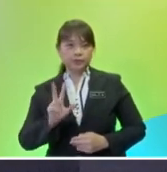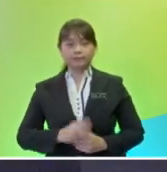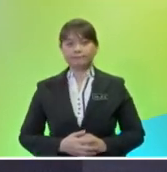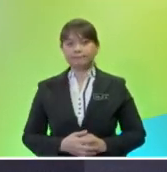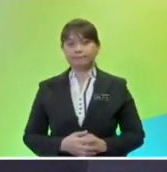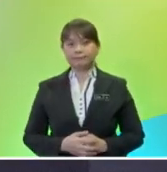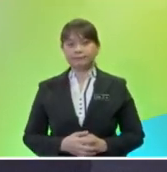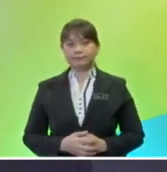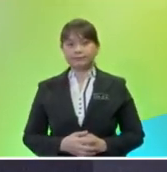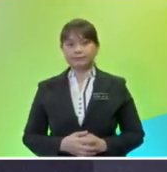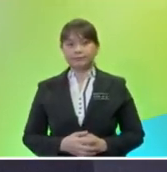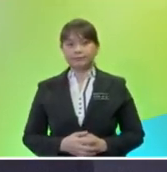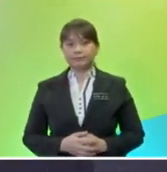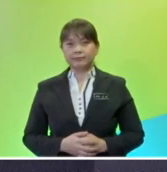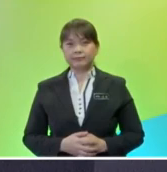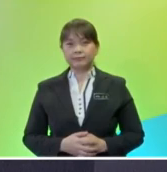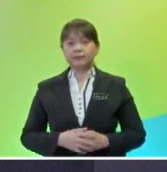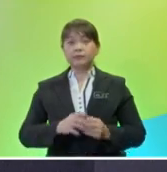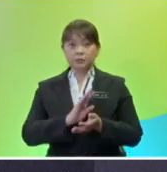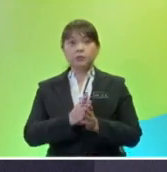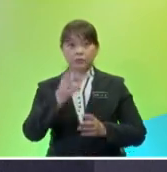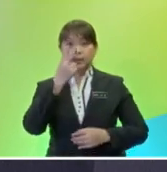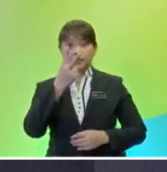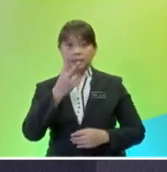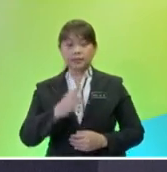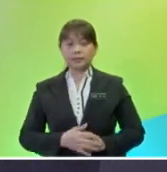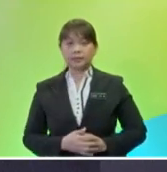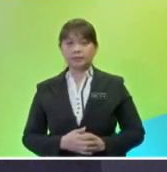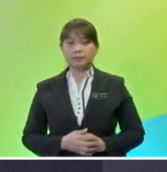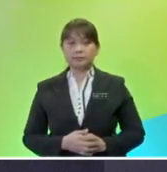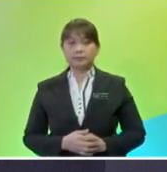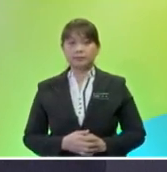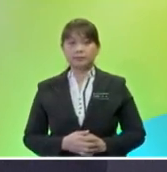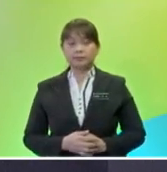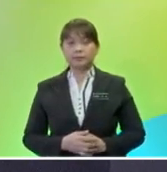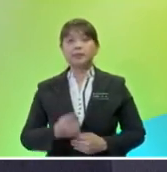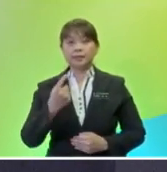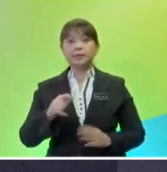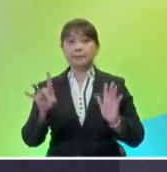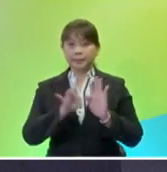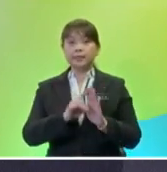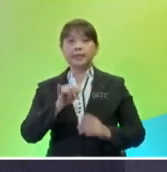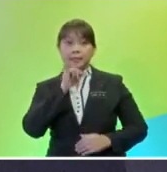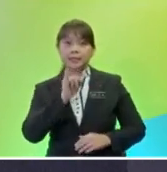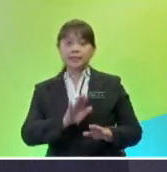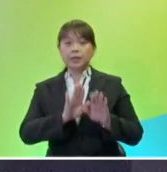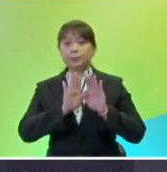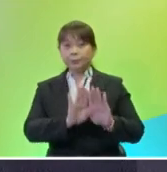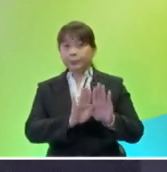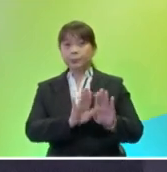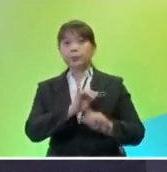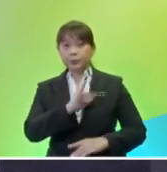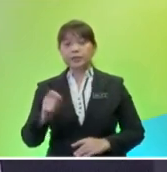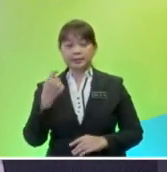Okay. One, two, three. Right? So it's pushing the car. Without touching the car. Wow, this is a fun game.